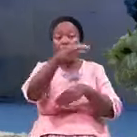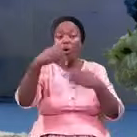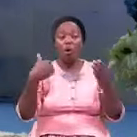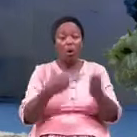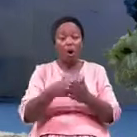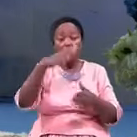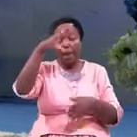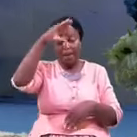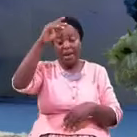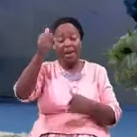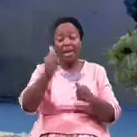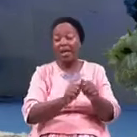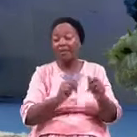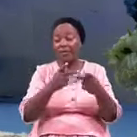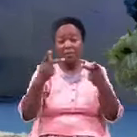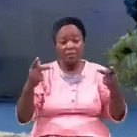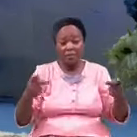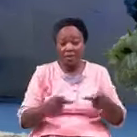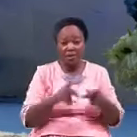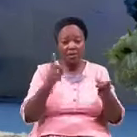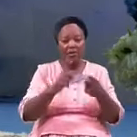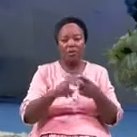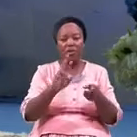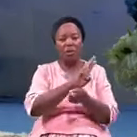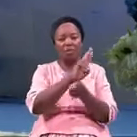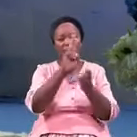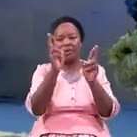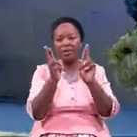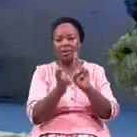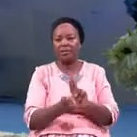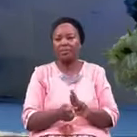everywhere to repage